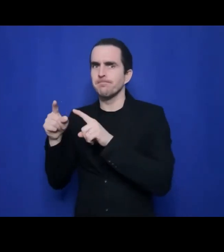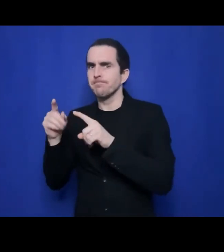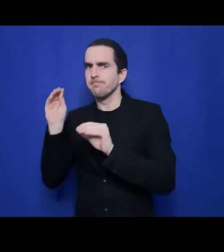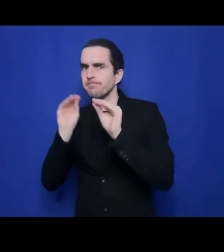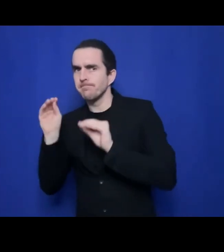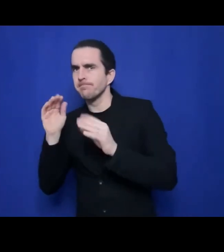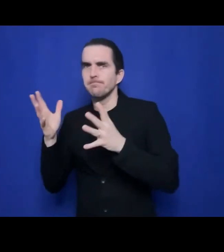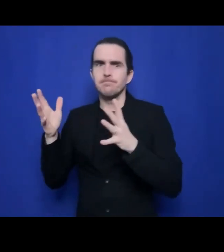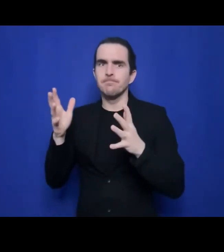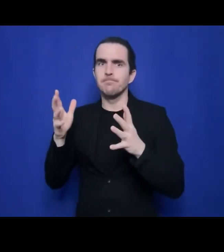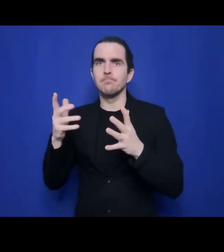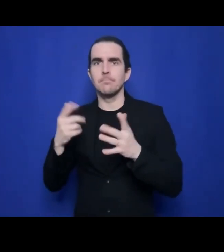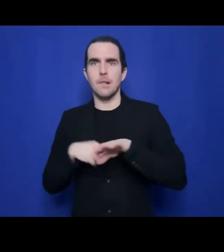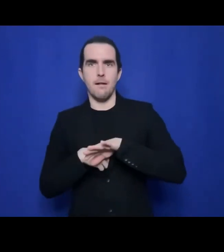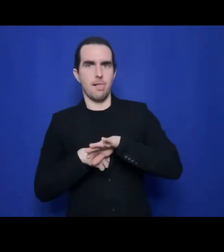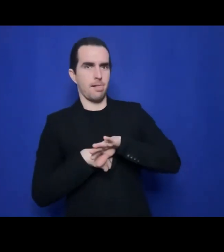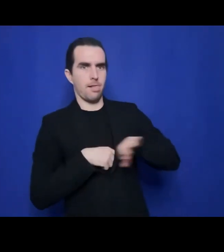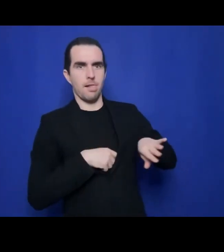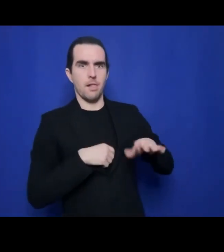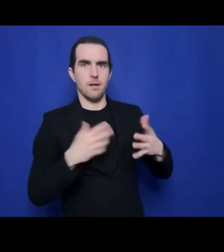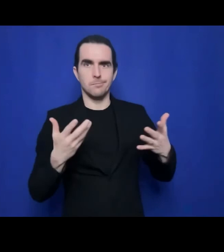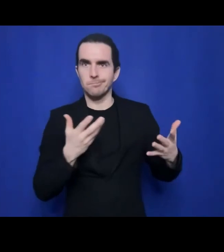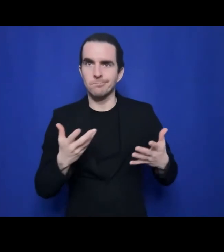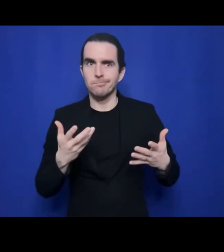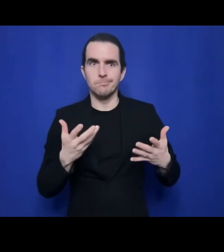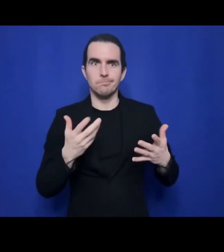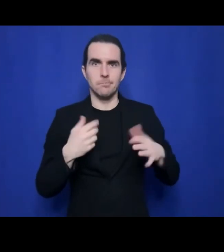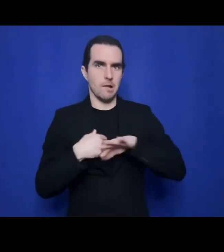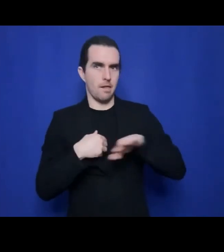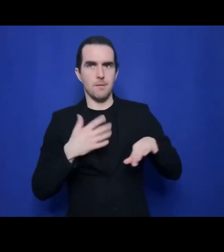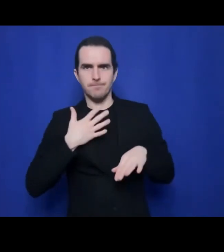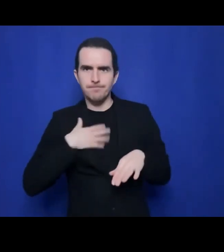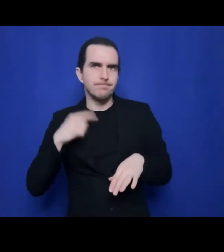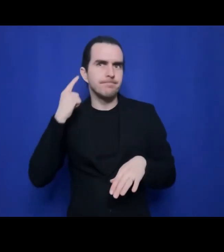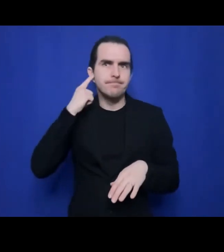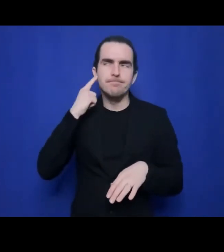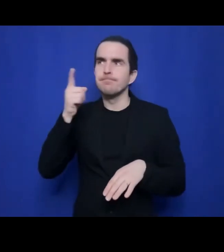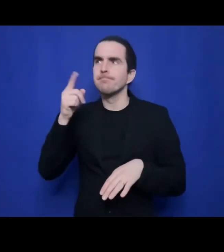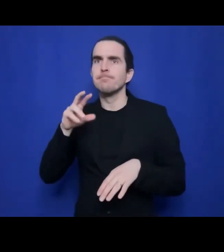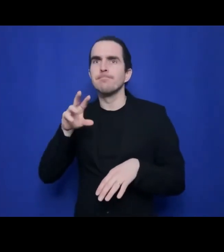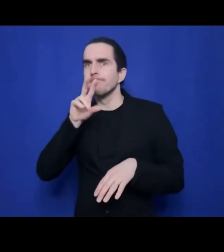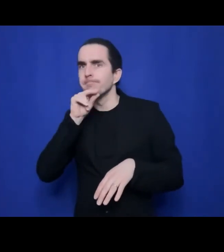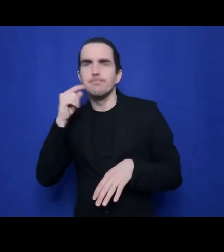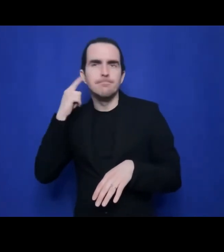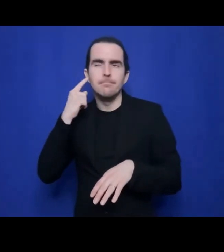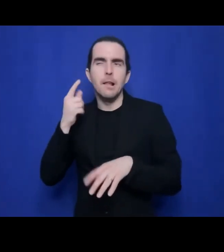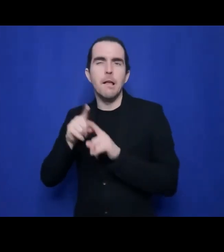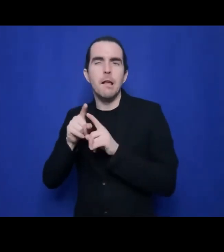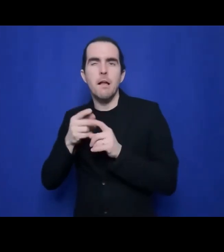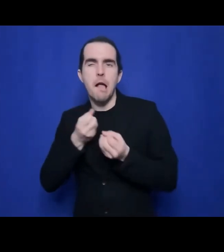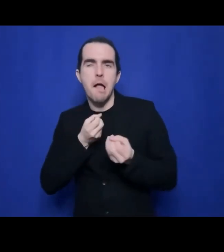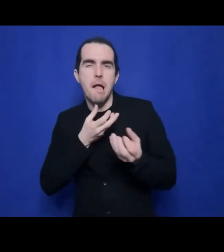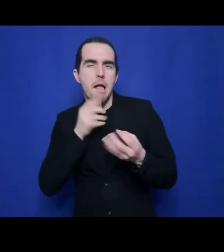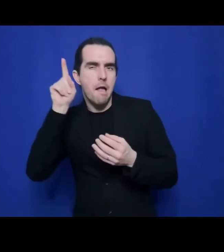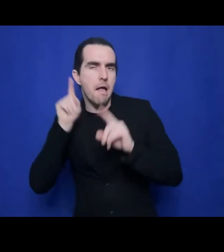However, we have to mention also with the participation of the speakers that we